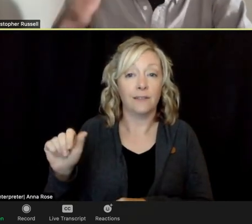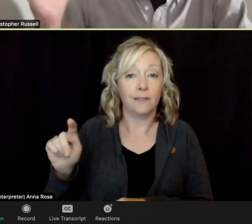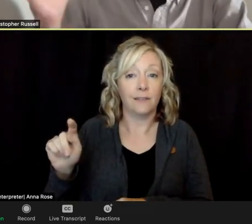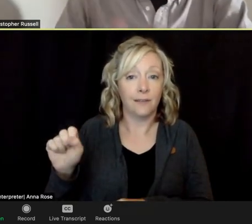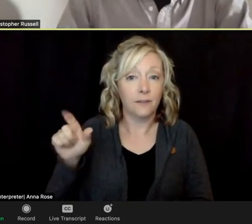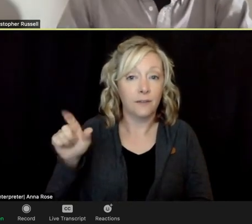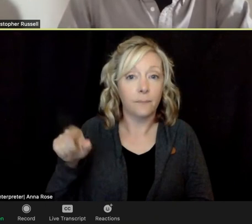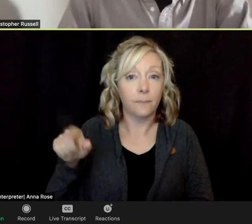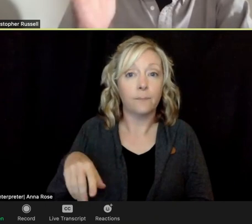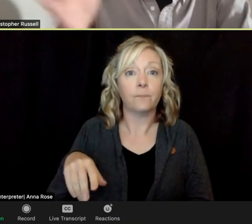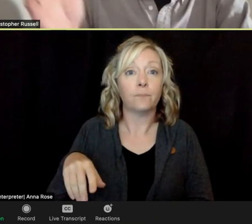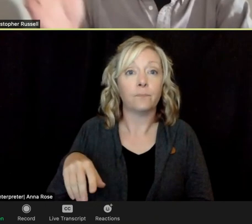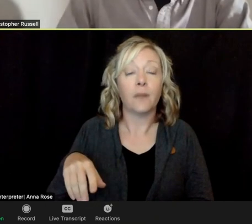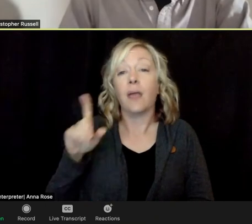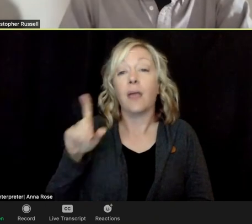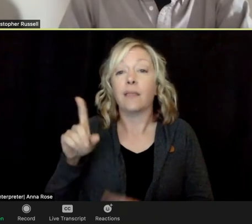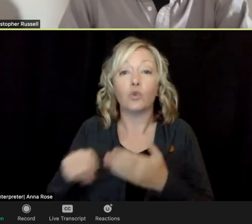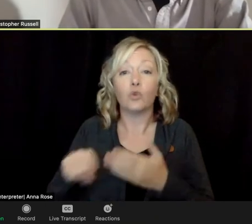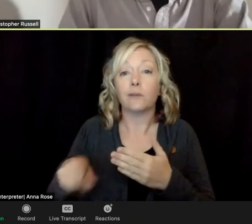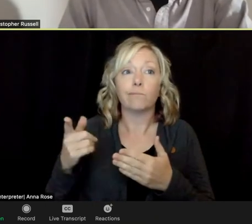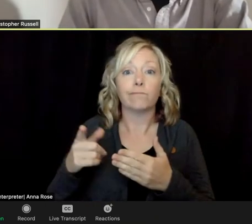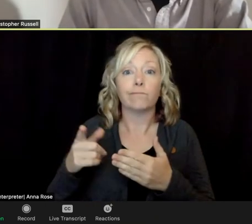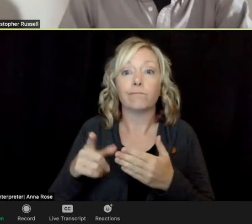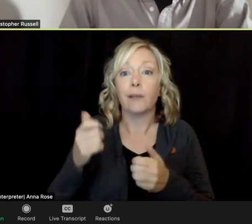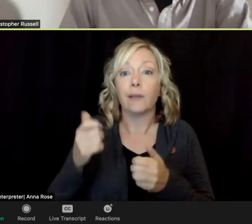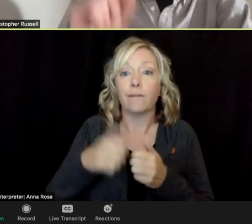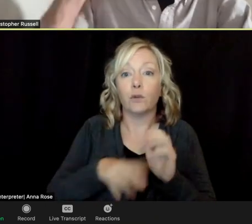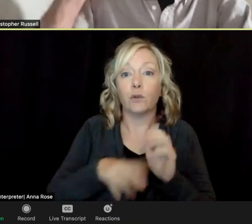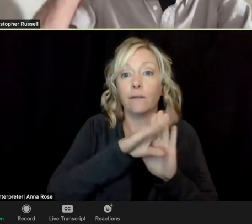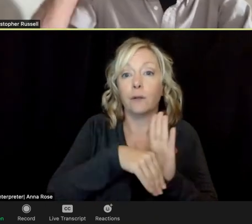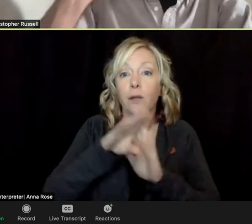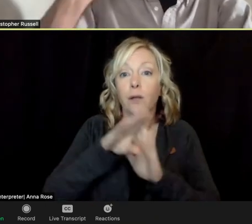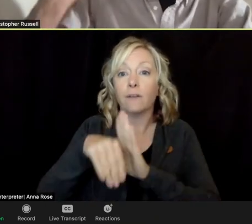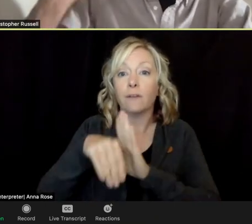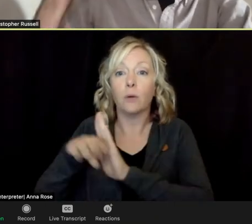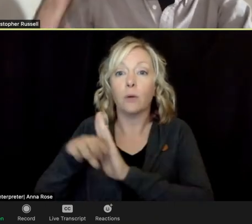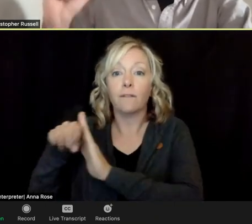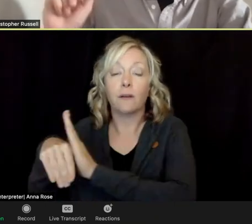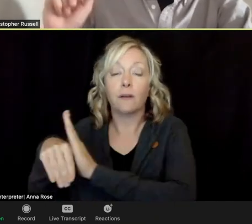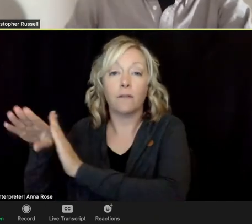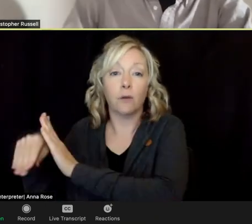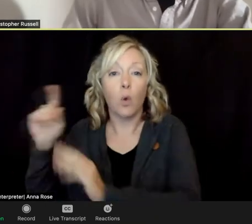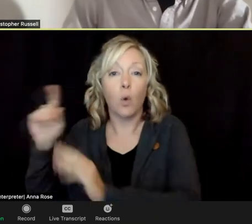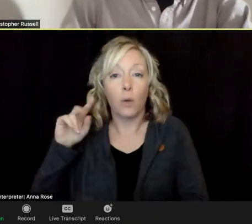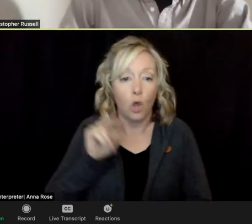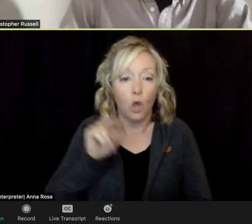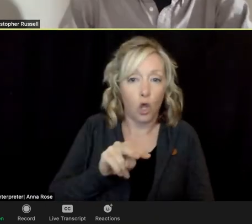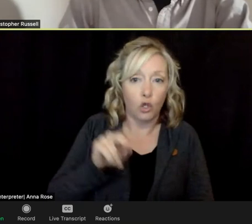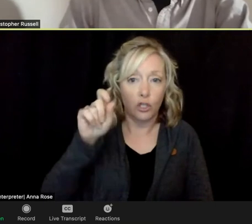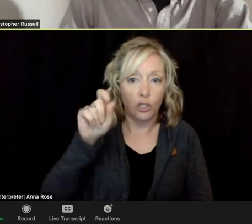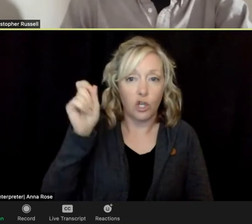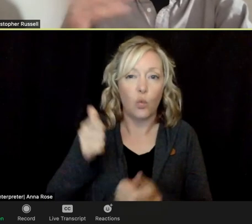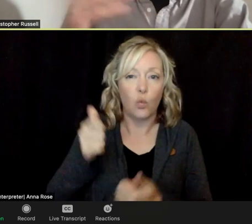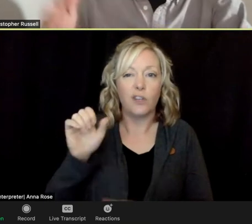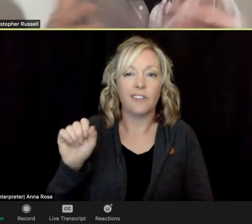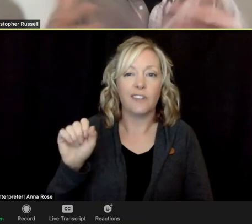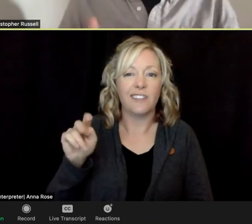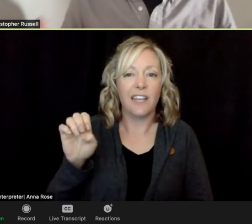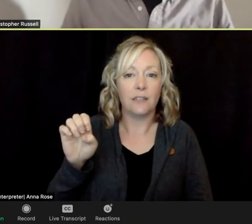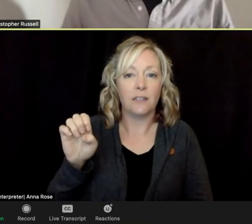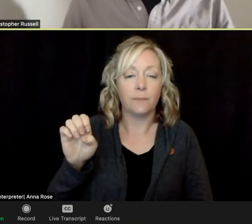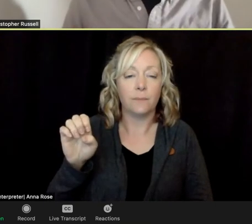a certain time interval, a half-hour interval throughout the day, every single day, we're just going to mark what state is the child in. And what we're looking for is